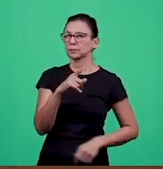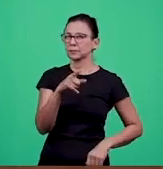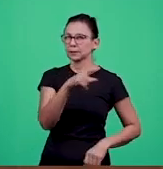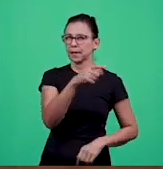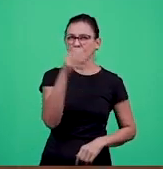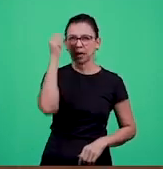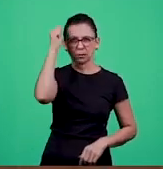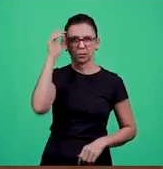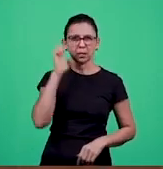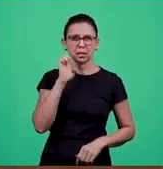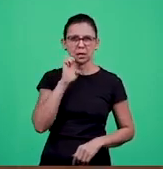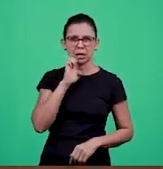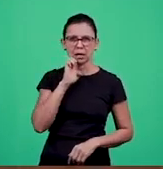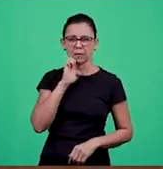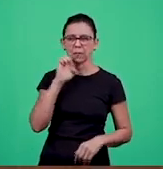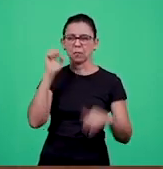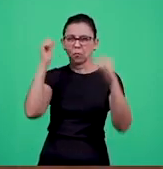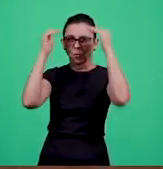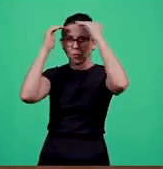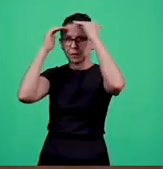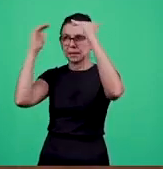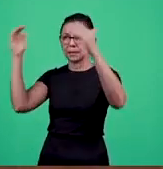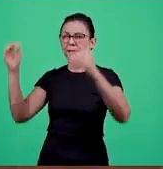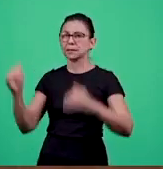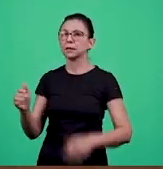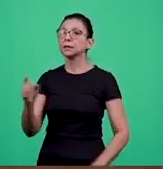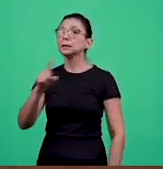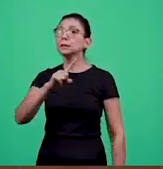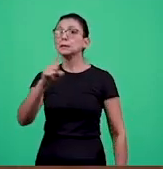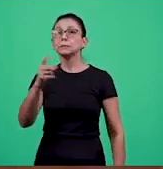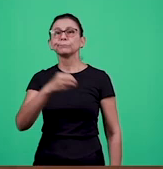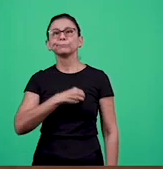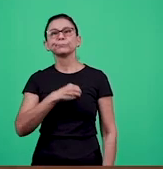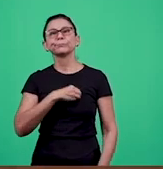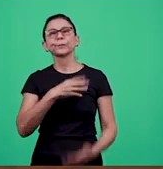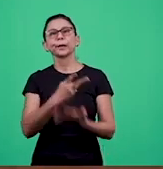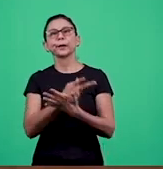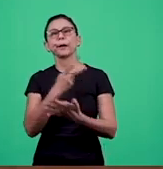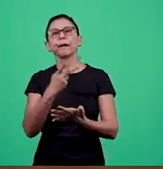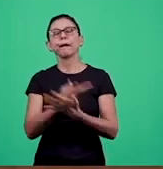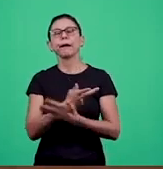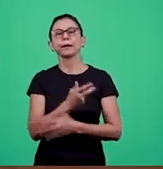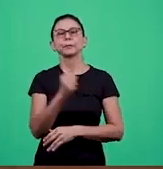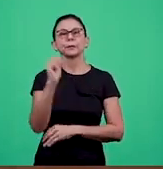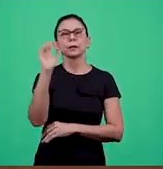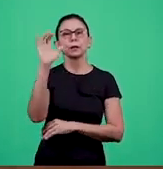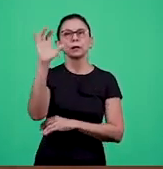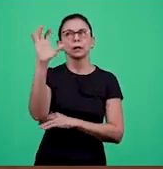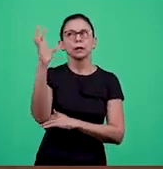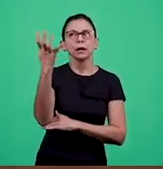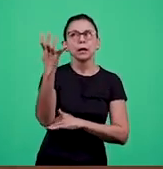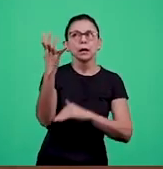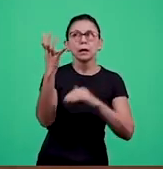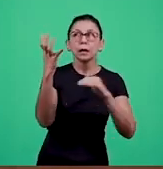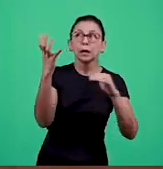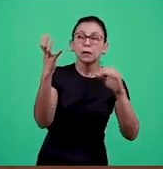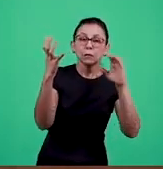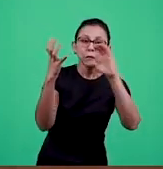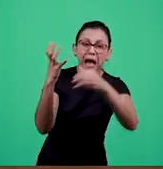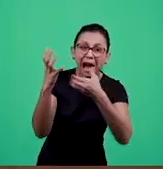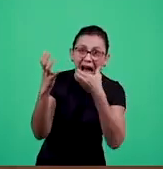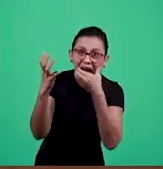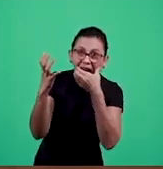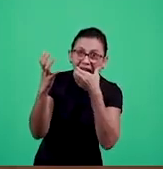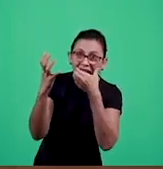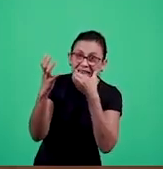No, they did not obey the Lord. They sinned. They disobeyed. That's when it was